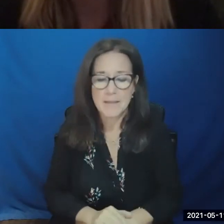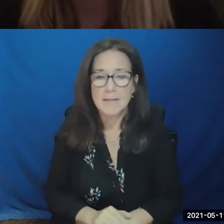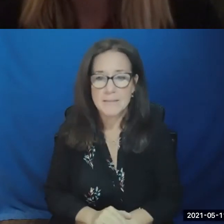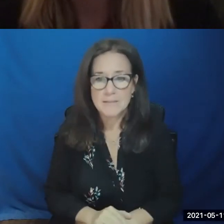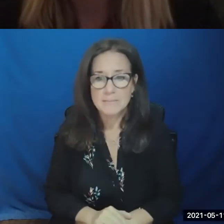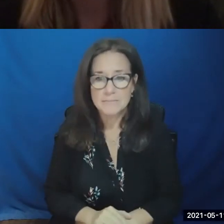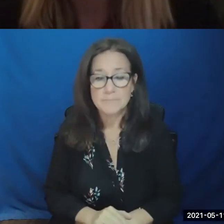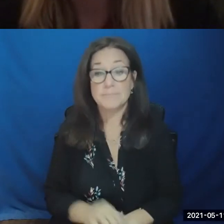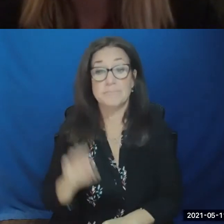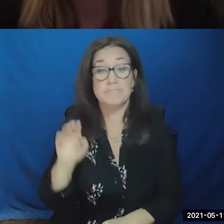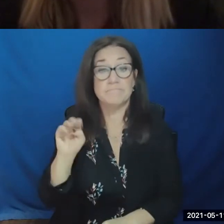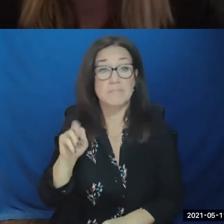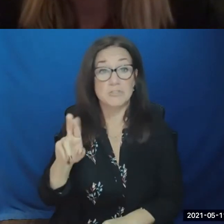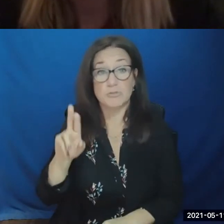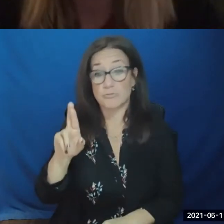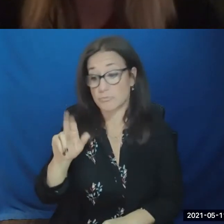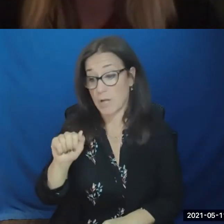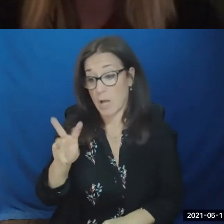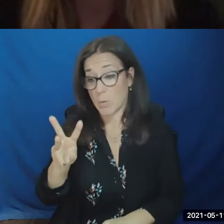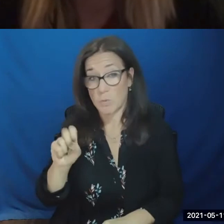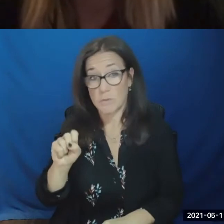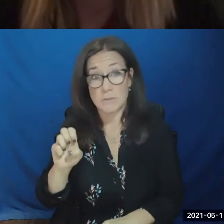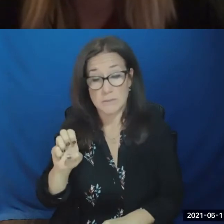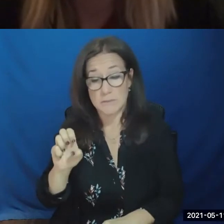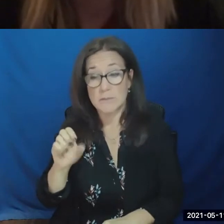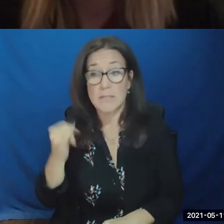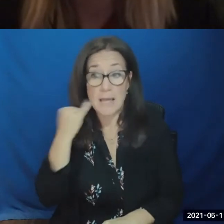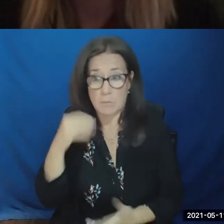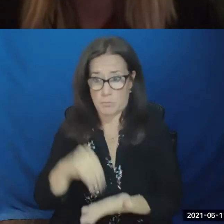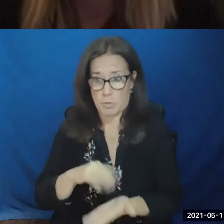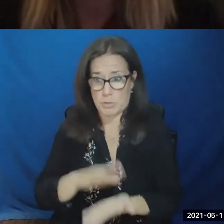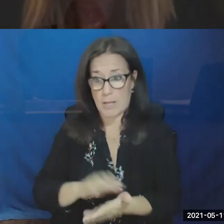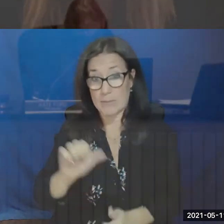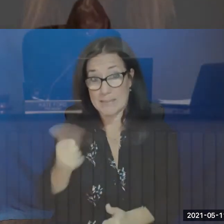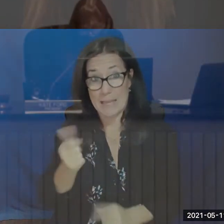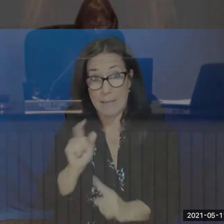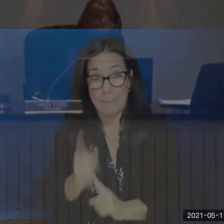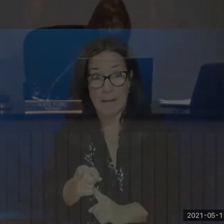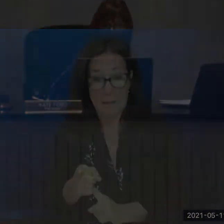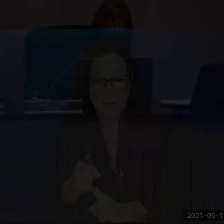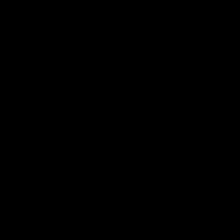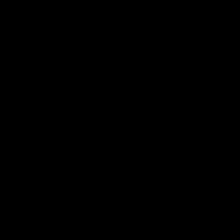Mr. Rouse, if you'll put down the 10-minute countdown clock.